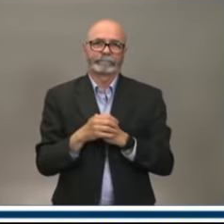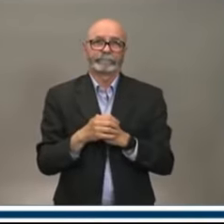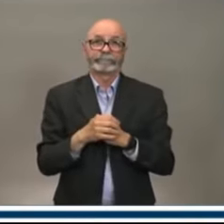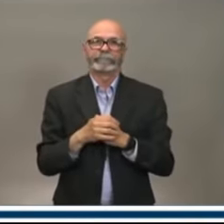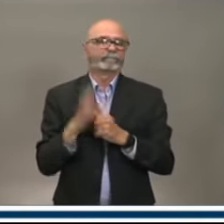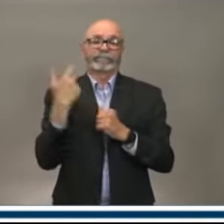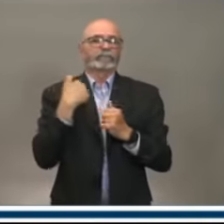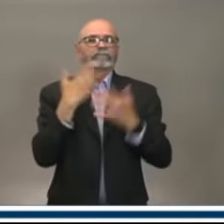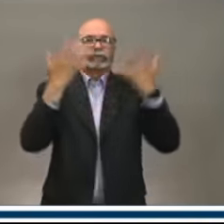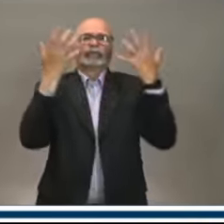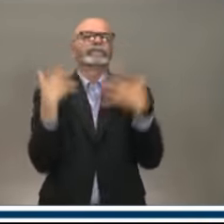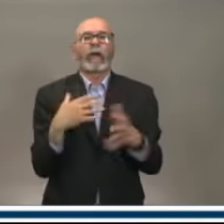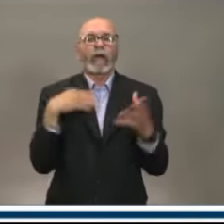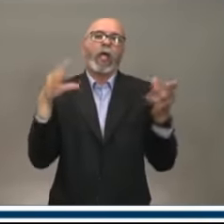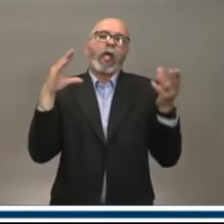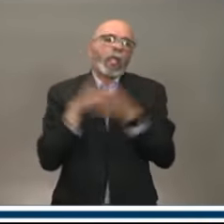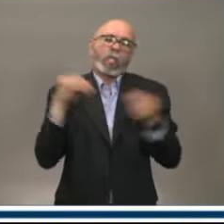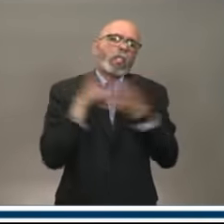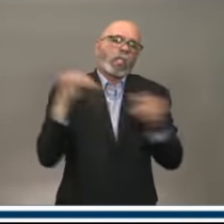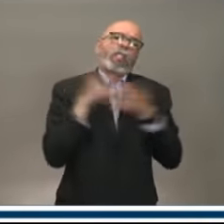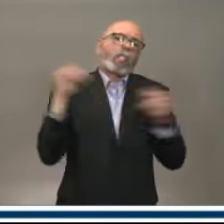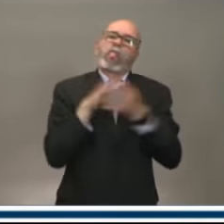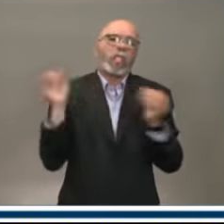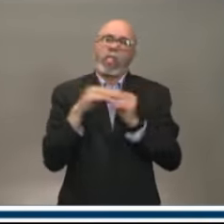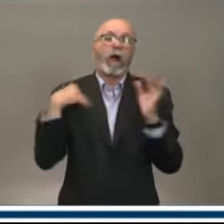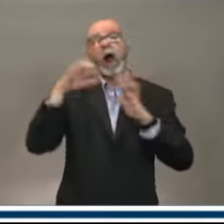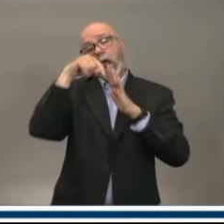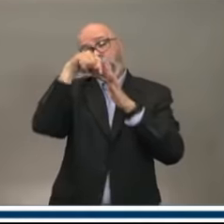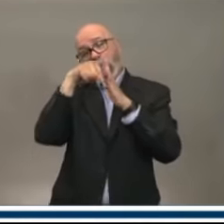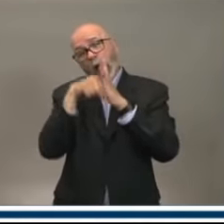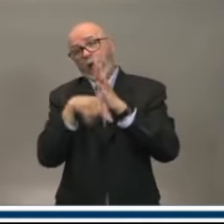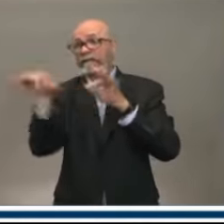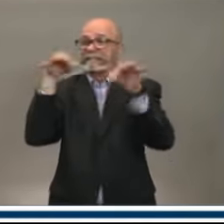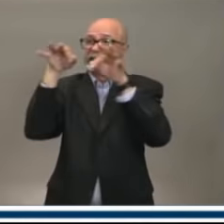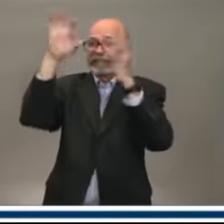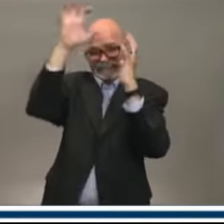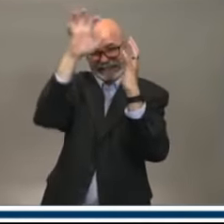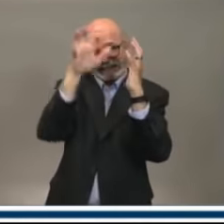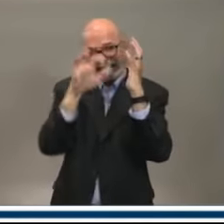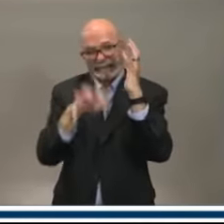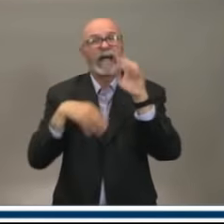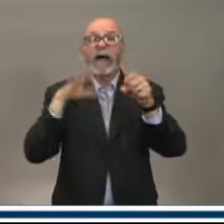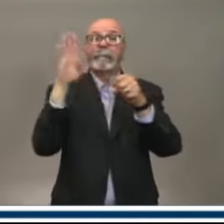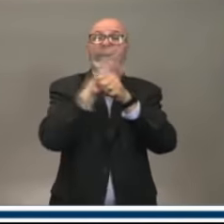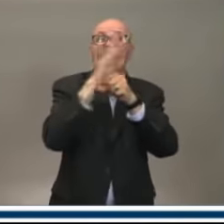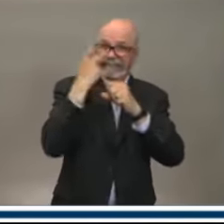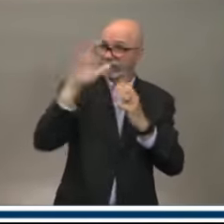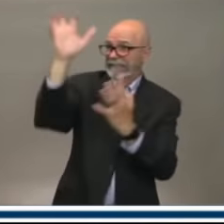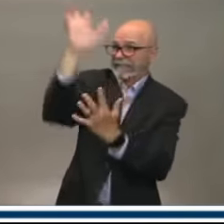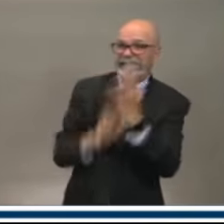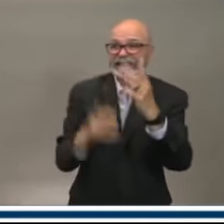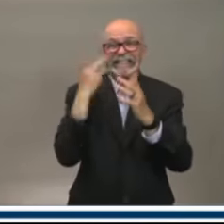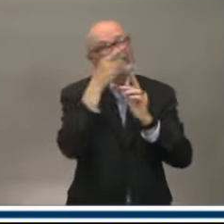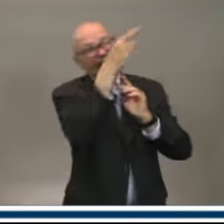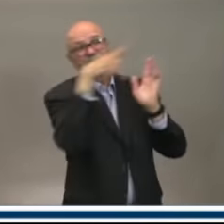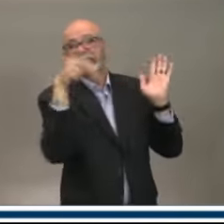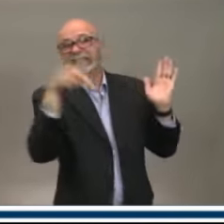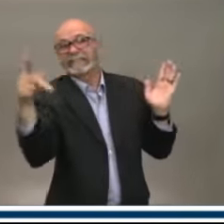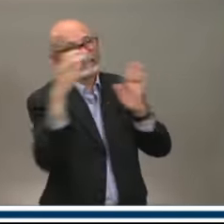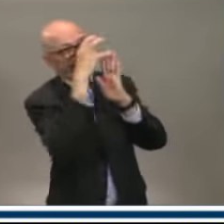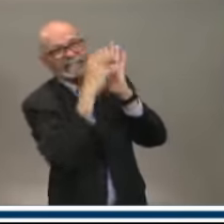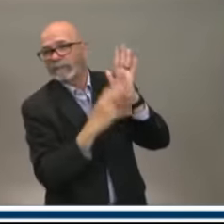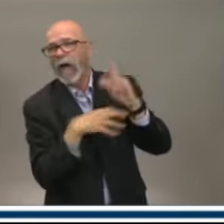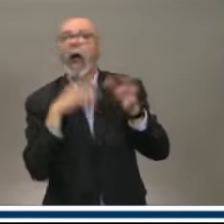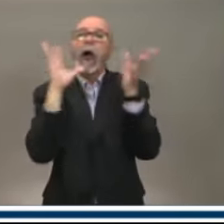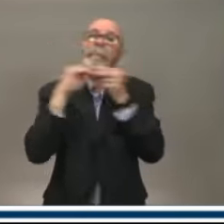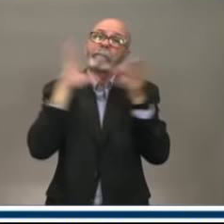in this. This is a list of the various stakeholder groups. As I said, it's business, it's not-for-profit groups, it's community groups, it's the